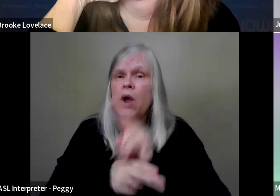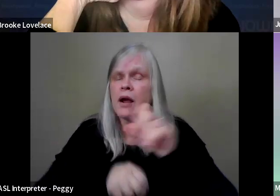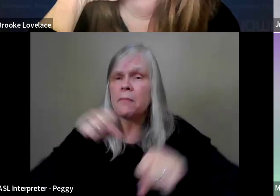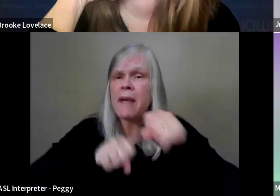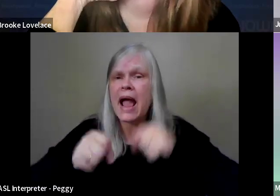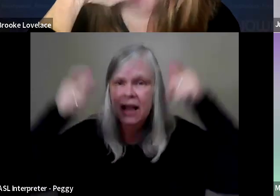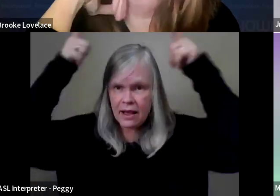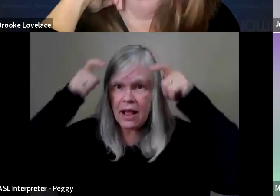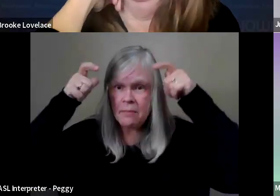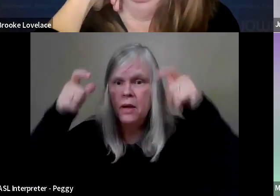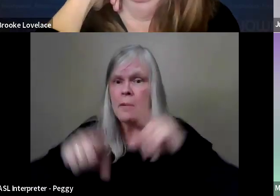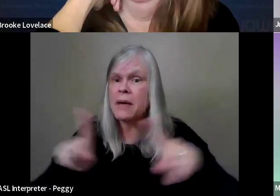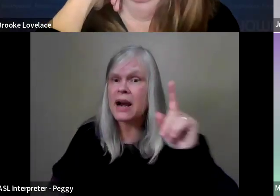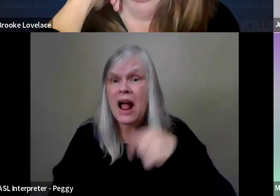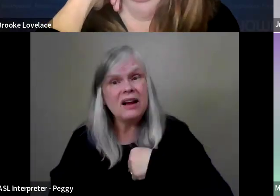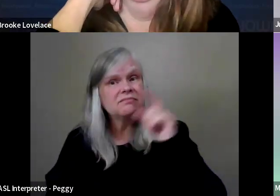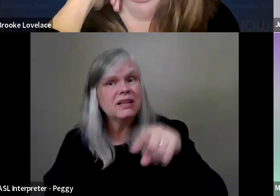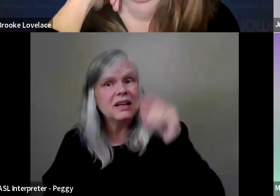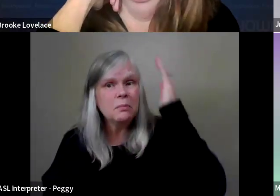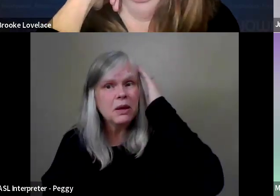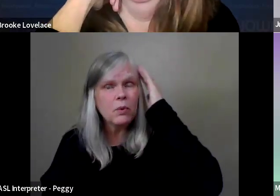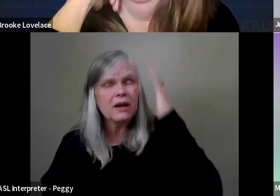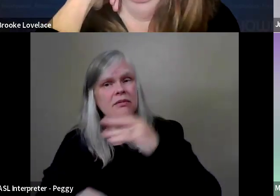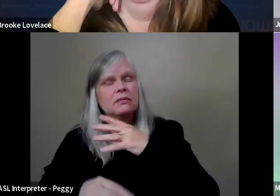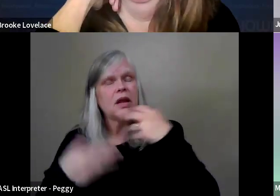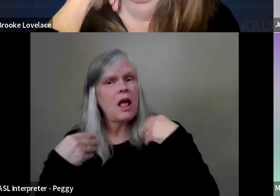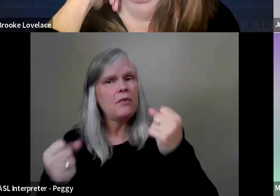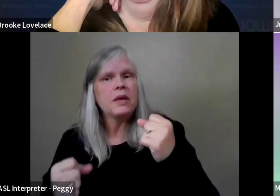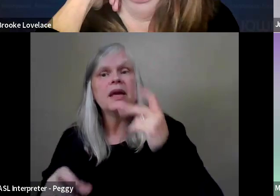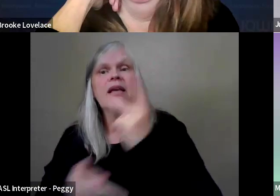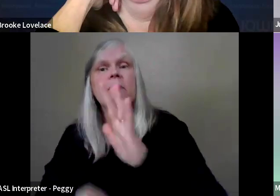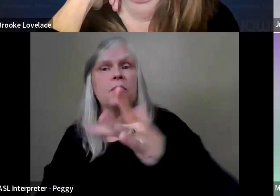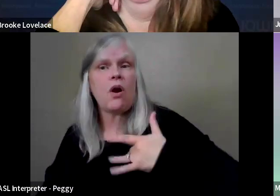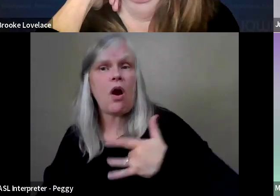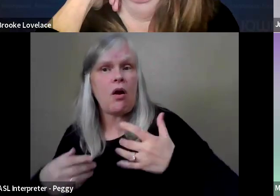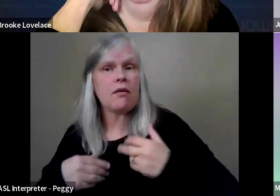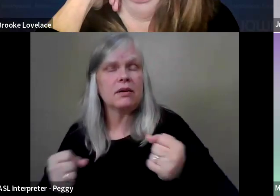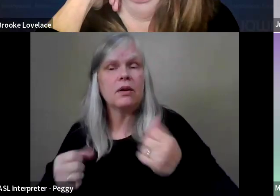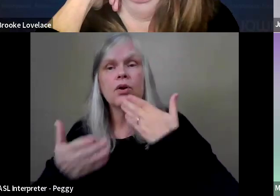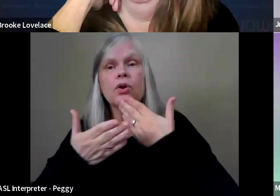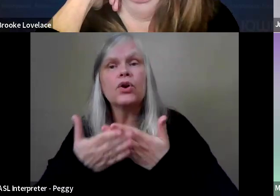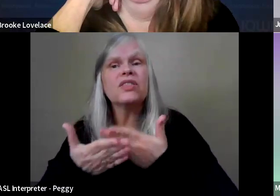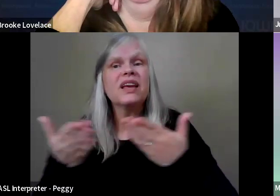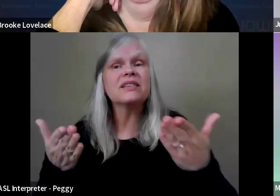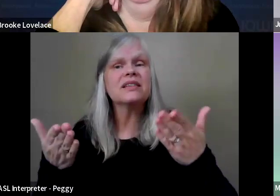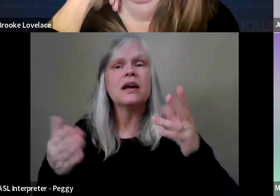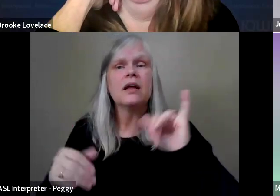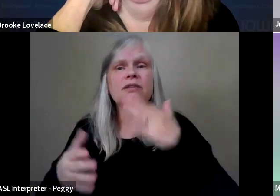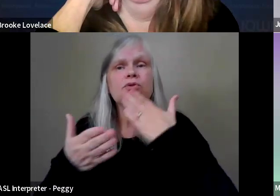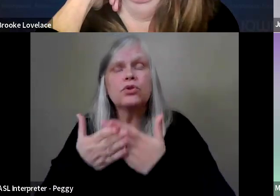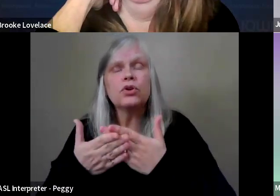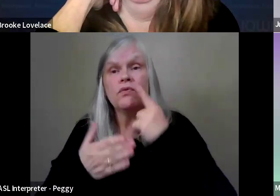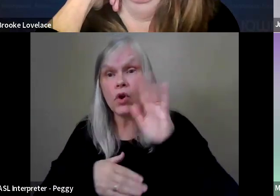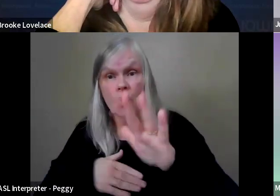healthy. You can also work to keep your heart healthy. So things that are good for our heart are typically good for our